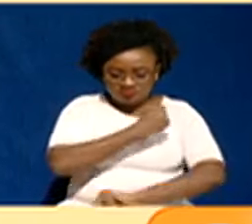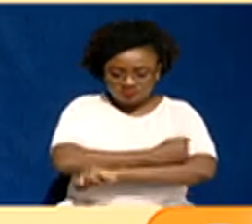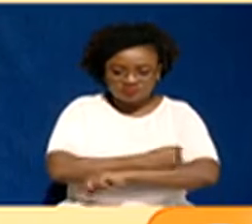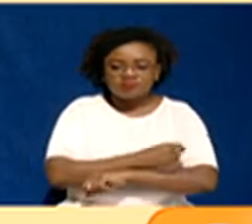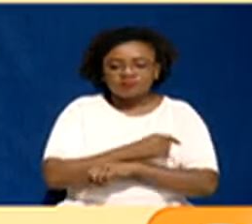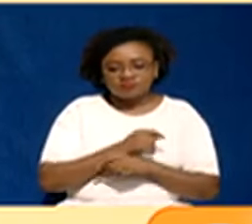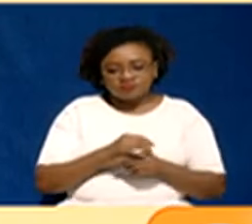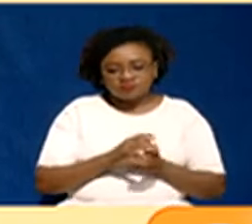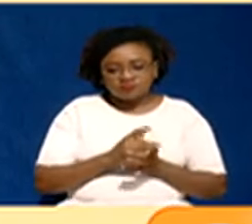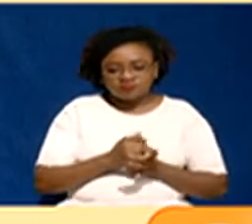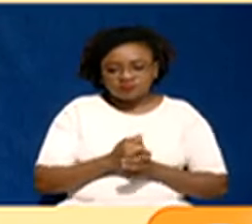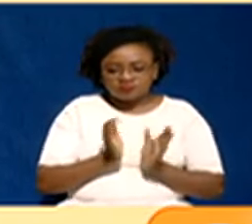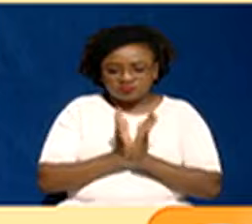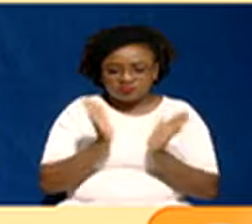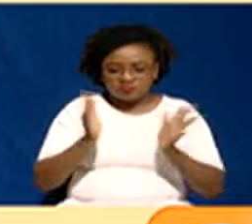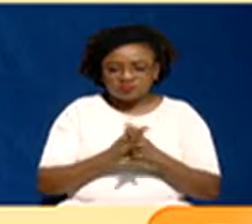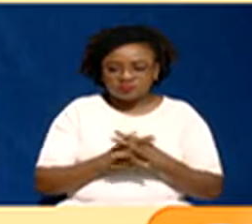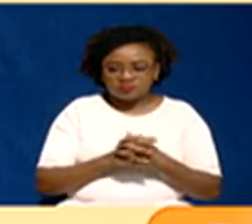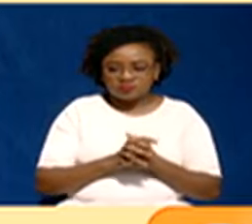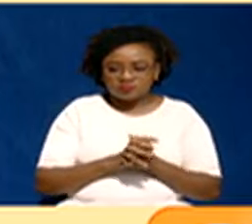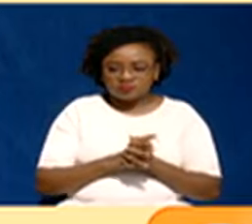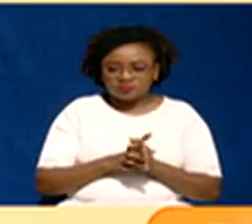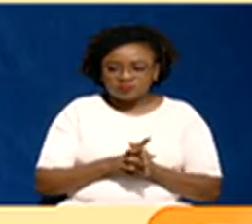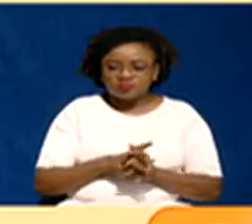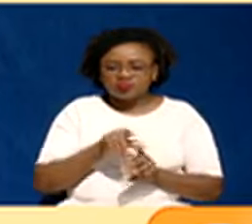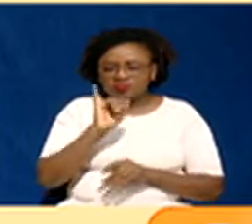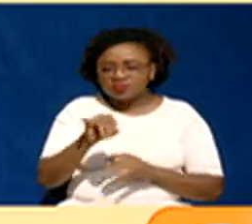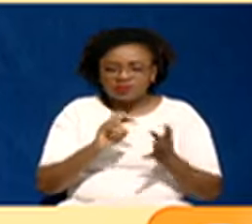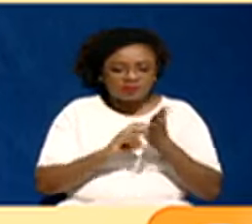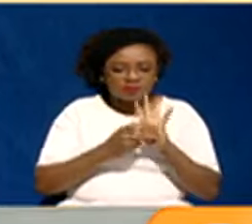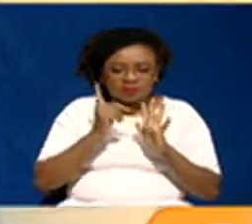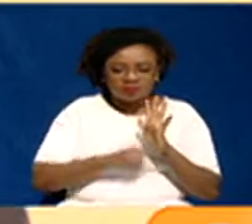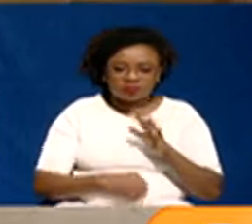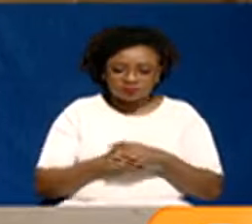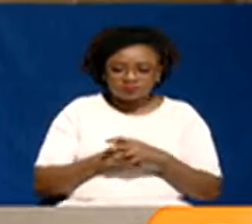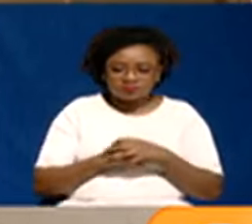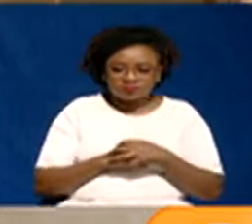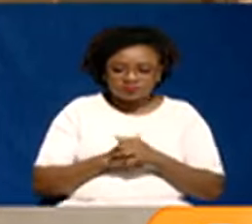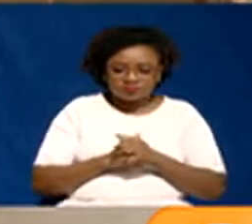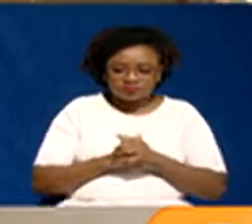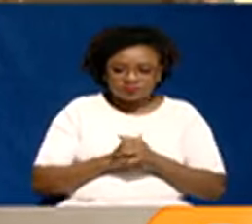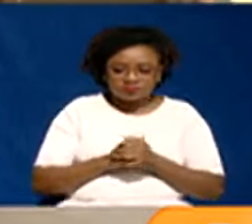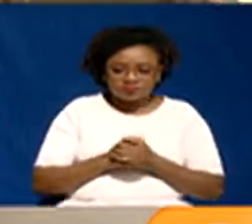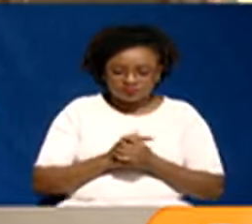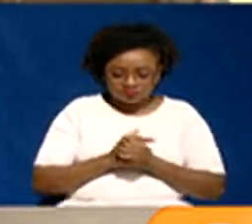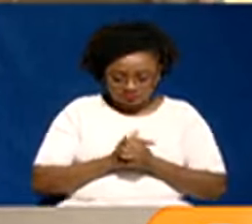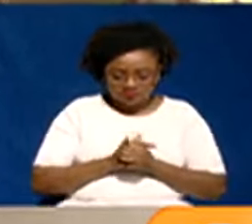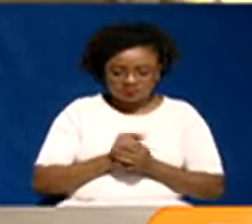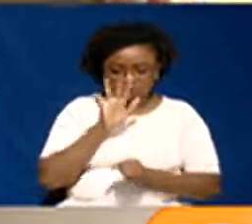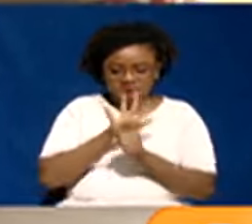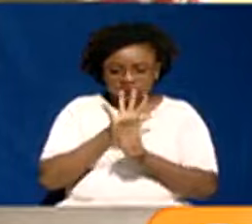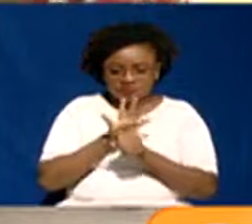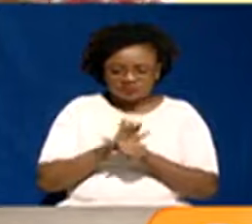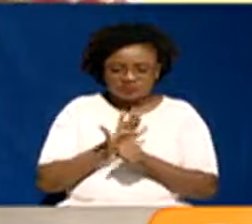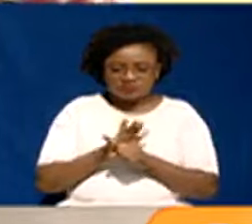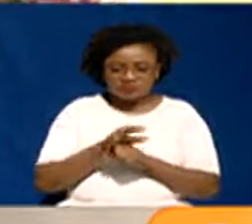are public. What does that mean to the people of Nairobi? This means that a majority of the